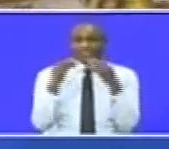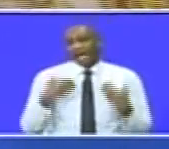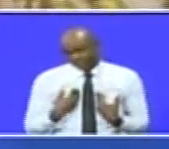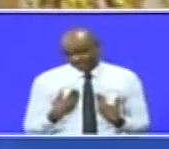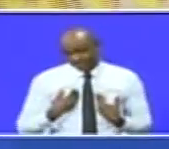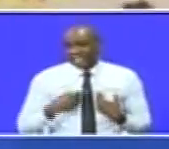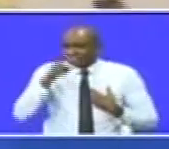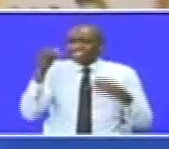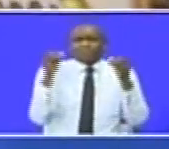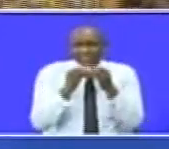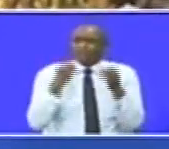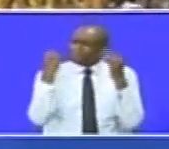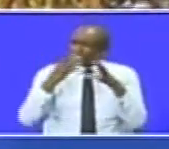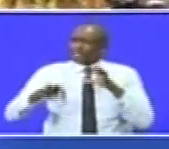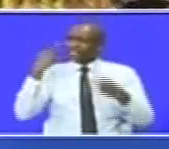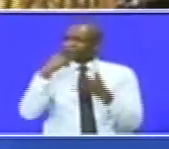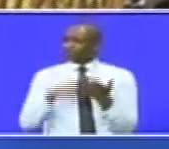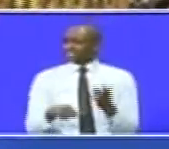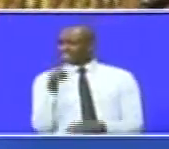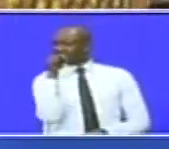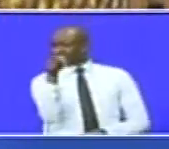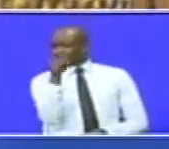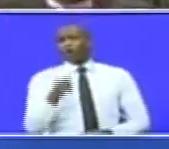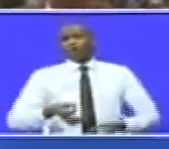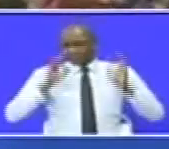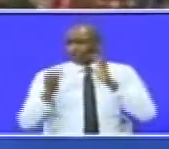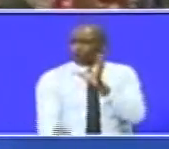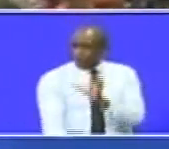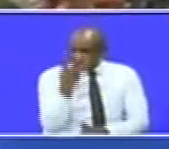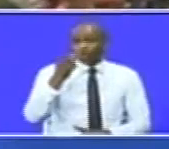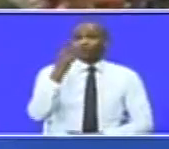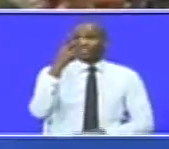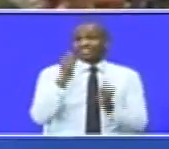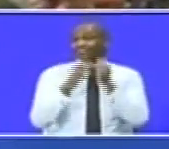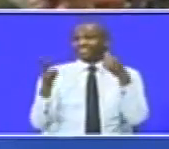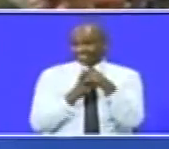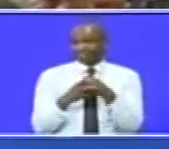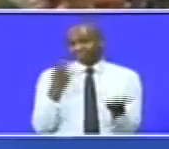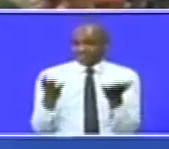a gathering which many analysts argue could be the official launch of the 2017